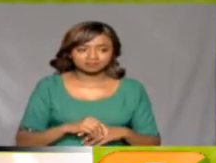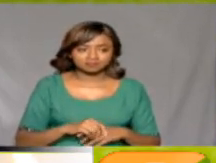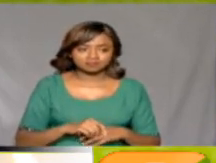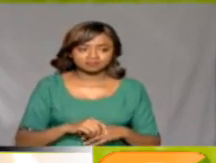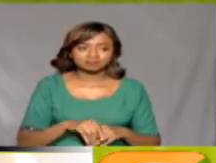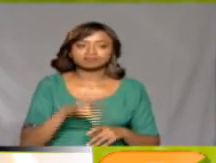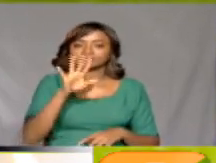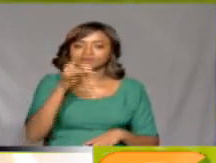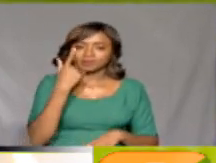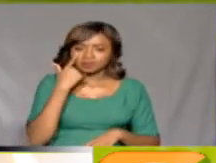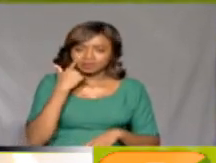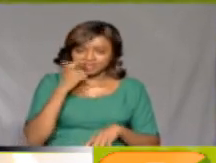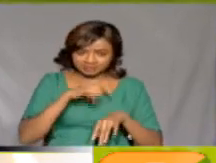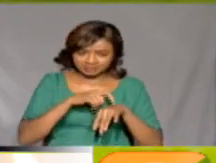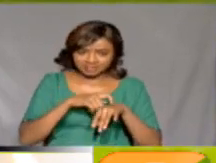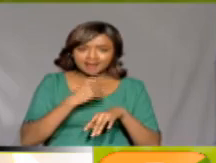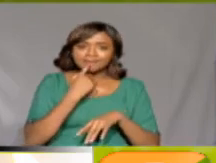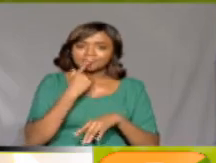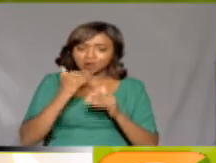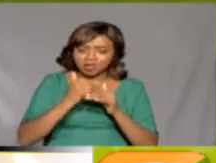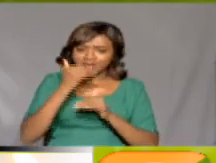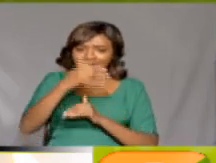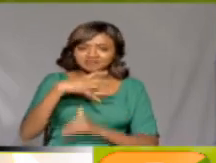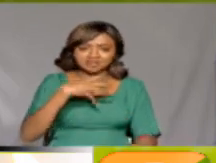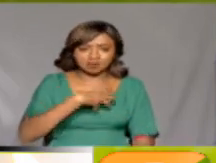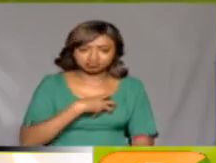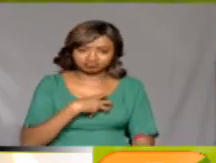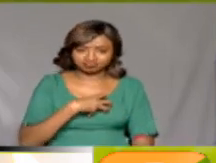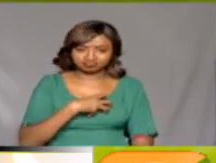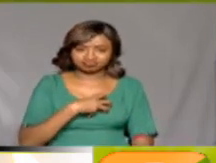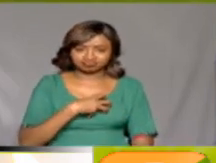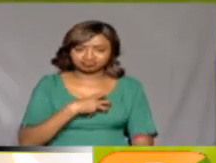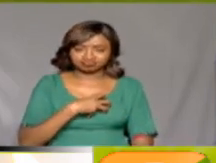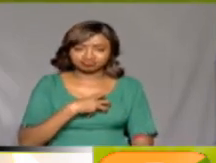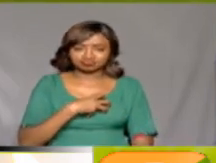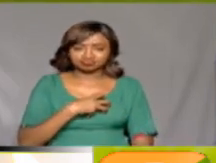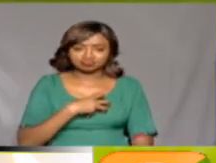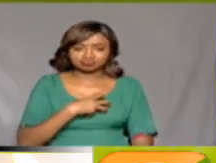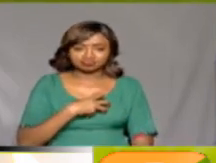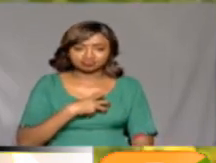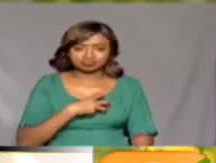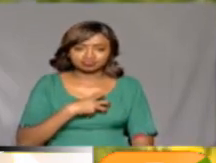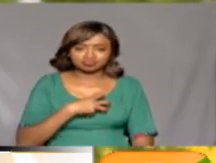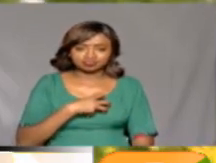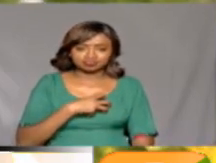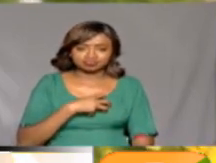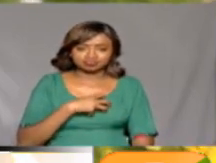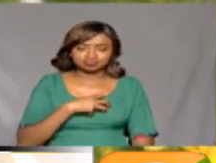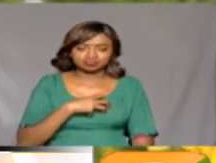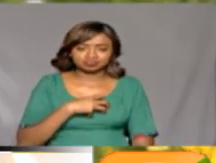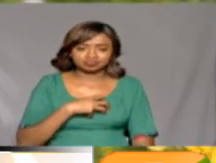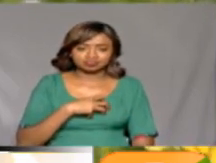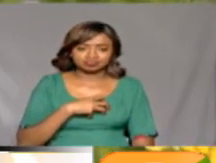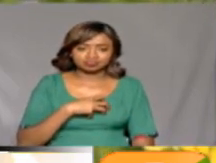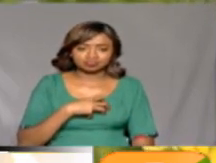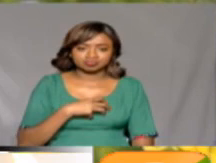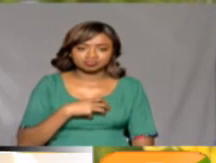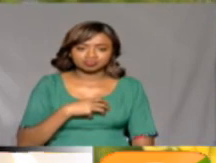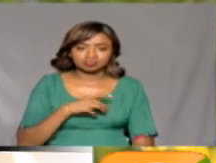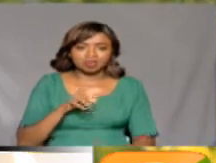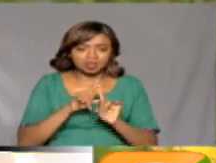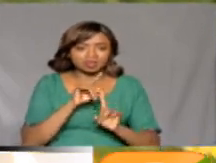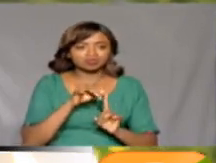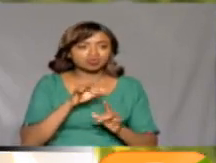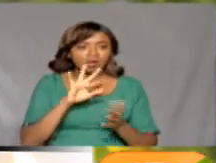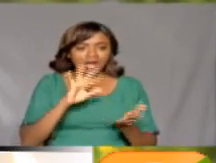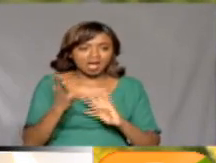Moi after retirement, many things have been said about how he spent his time. But a lot has also been said about how his relationship and yours